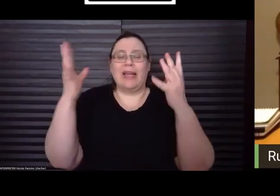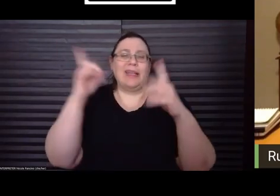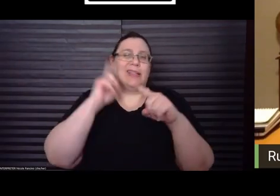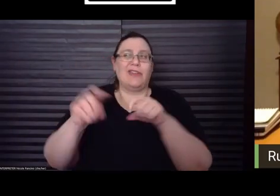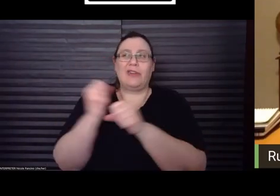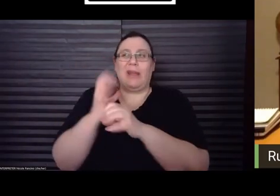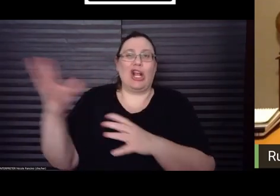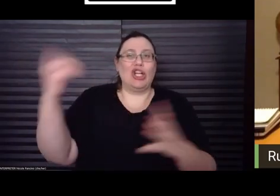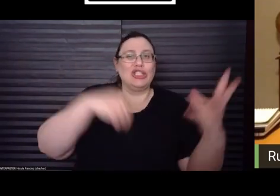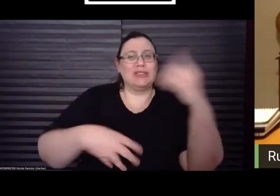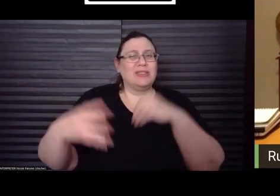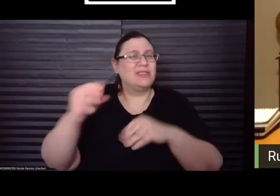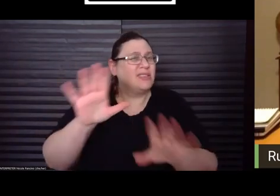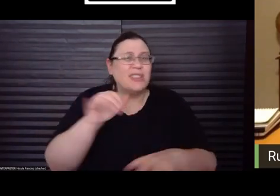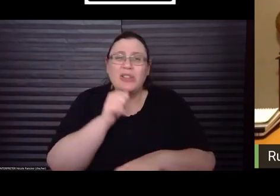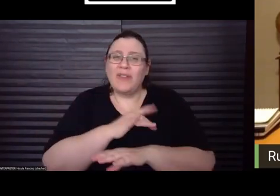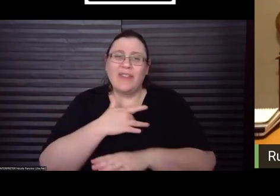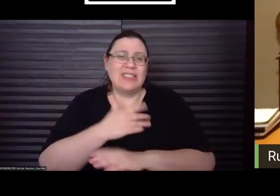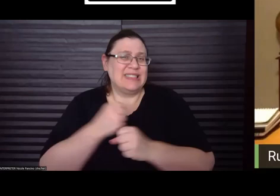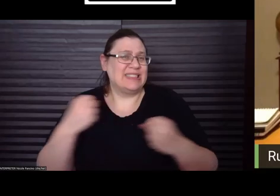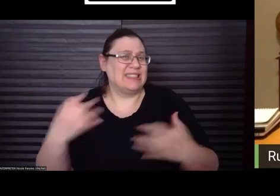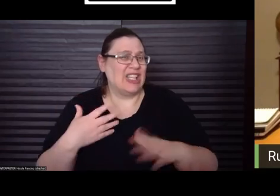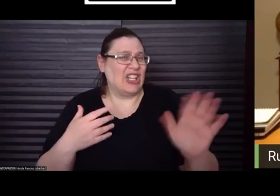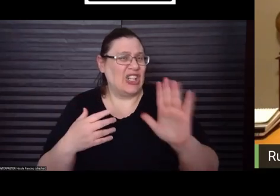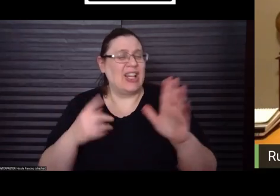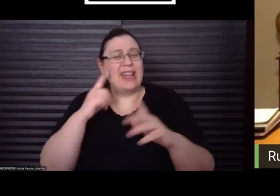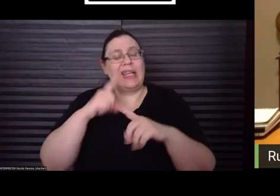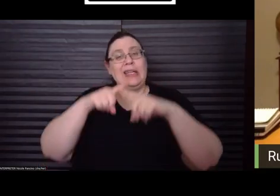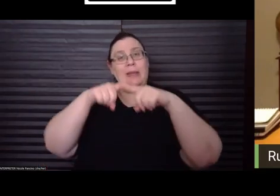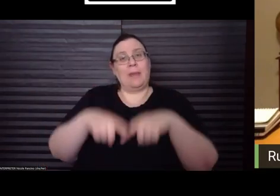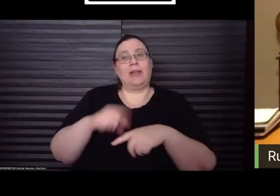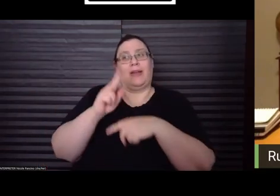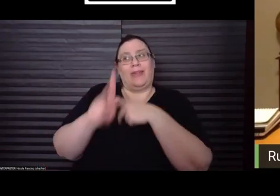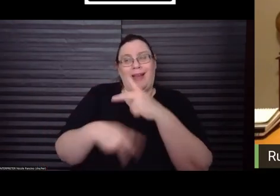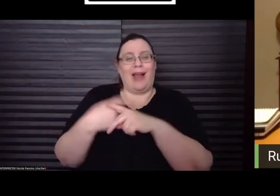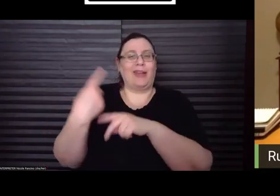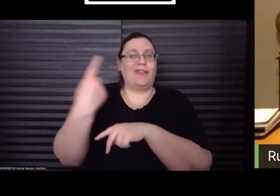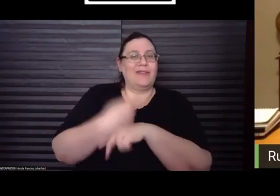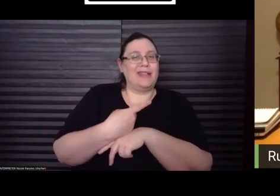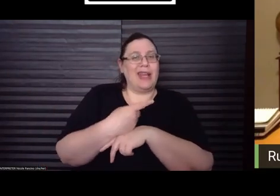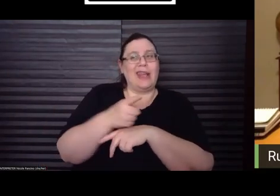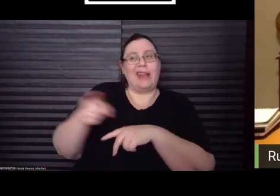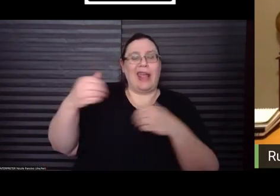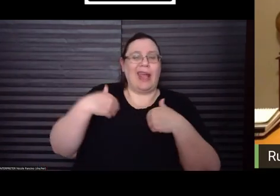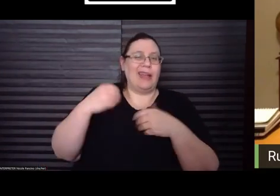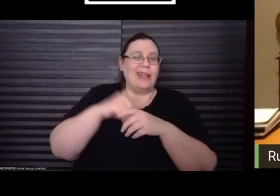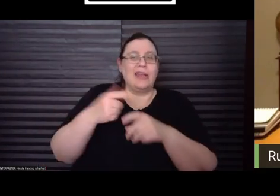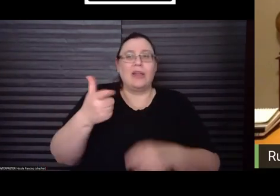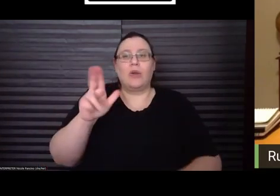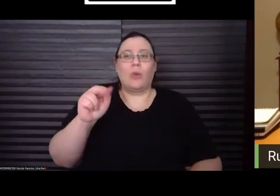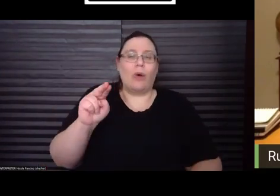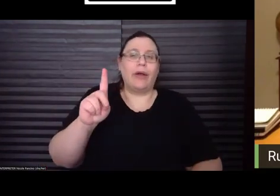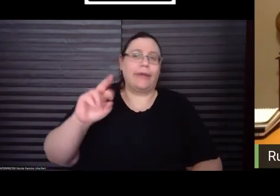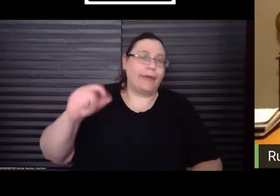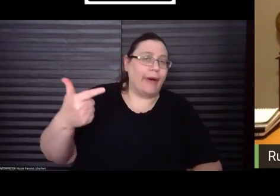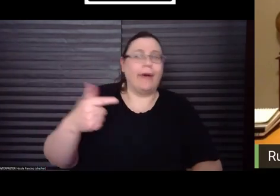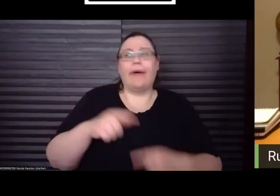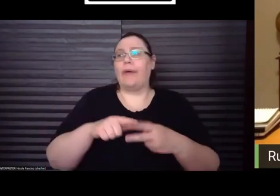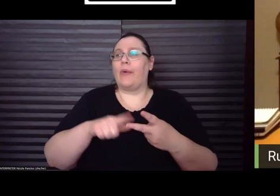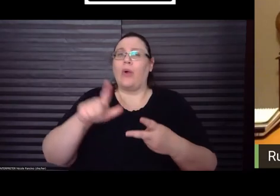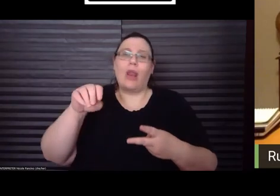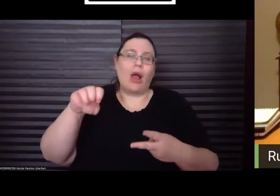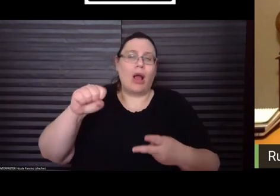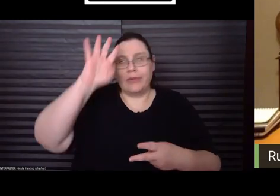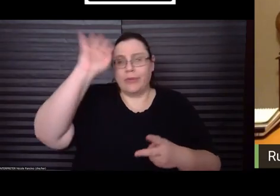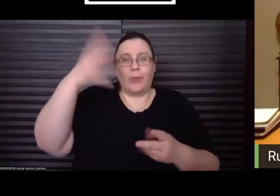lots of different makers, but don't be scared. I think it depends on the kind of day they were having back in Guangdong or Laos or